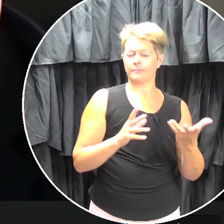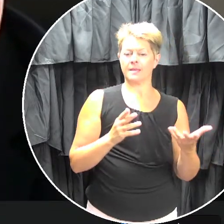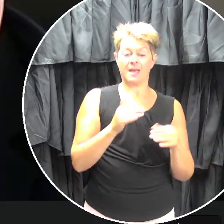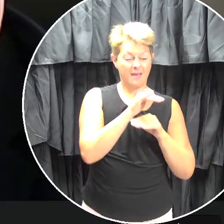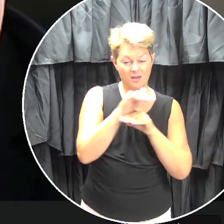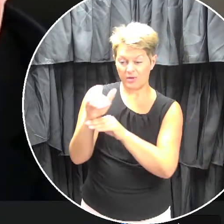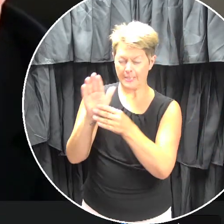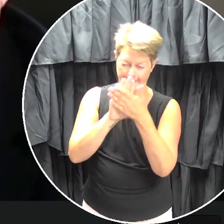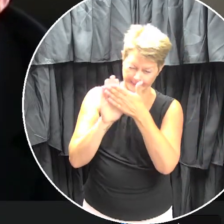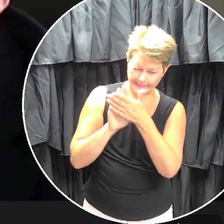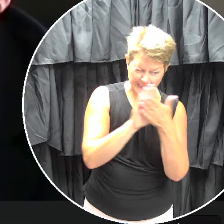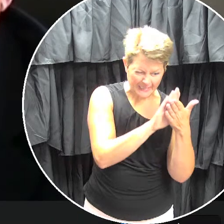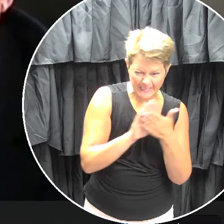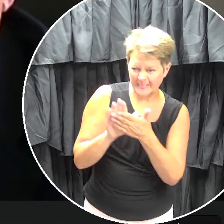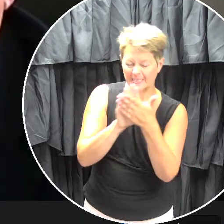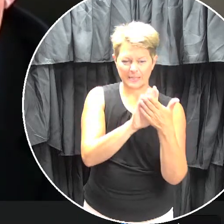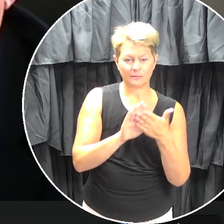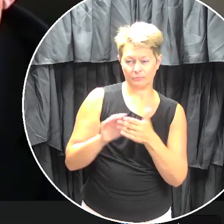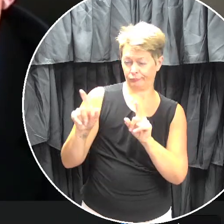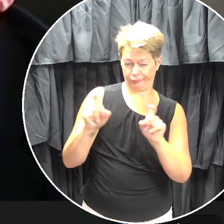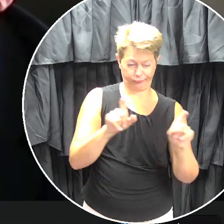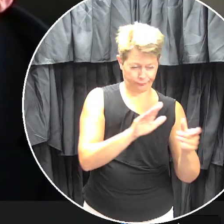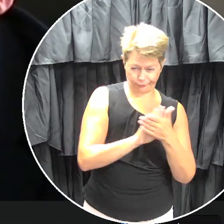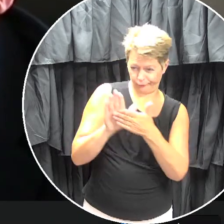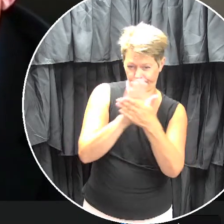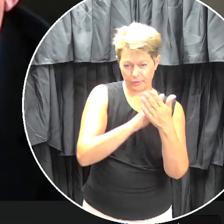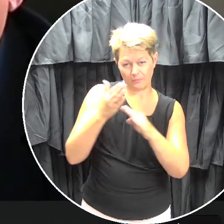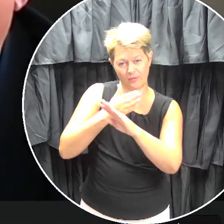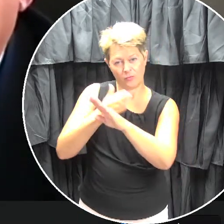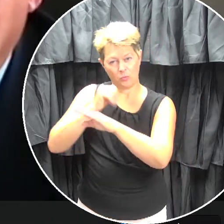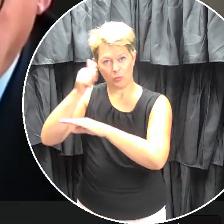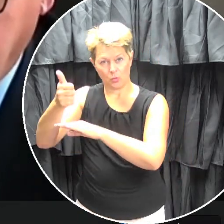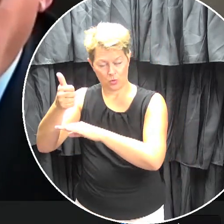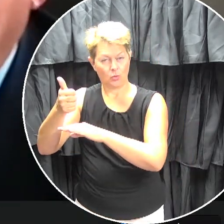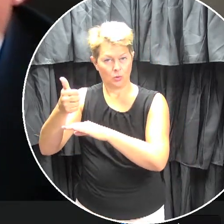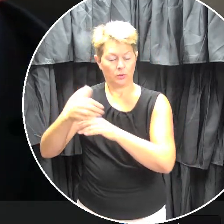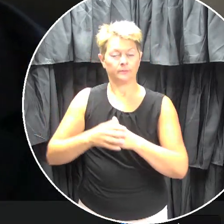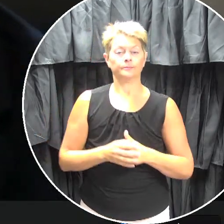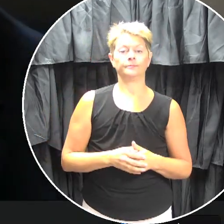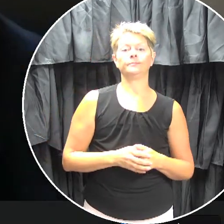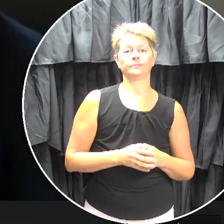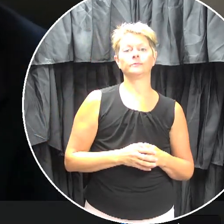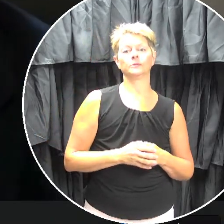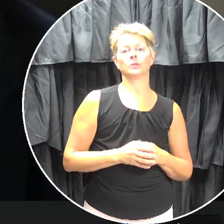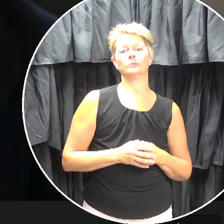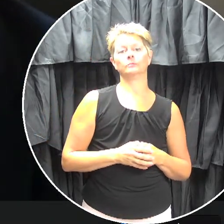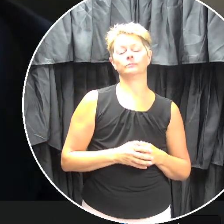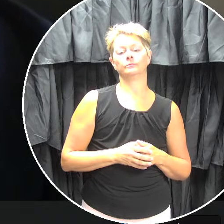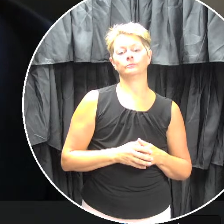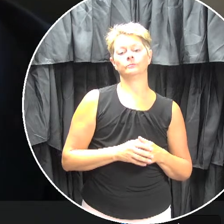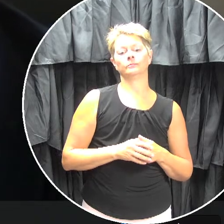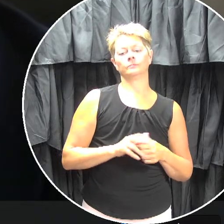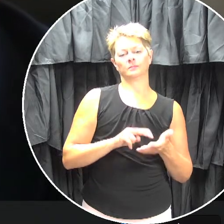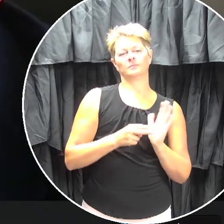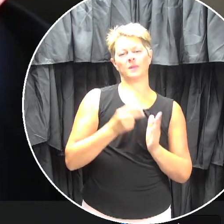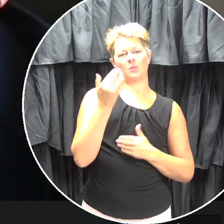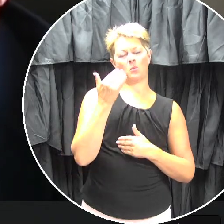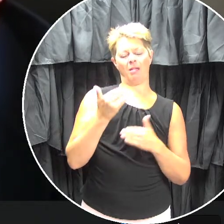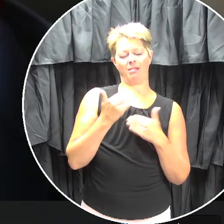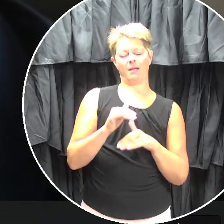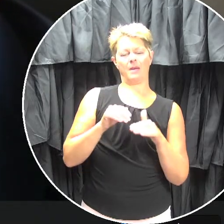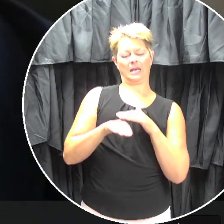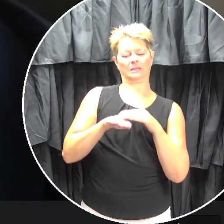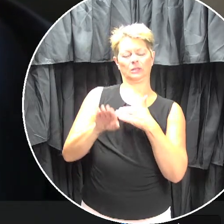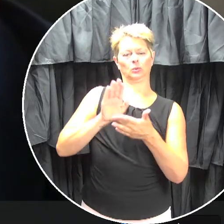night, obviously before the next day starts. And that's one of the reasons why, we limited access to the school